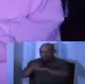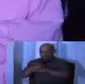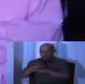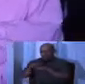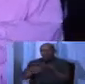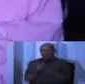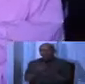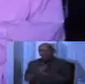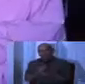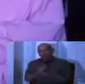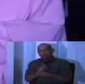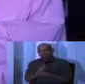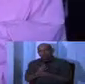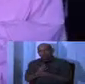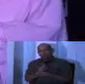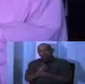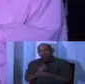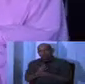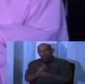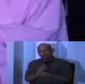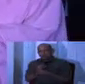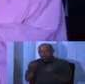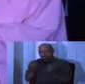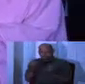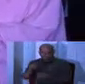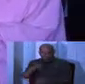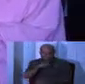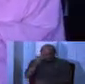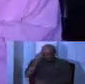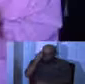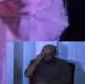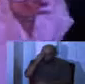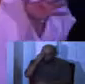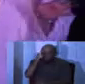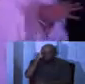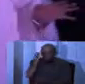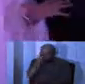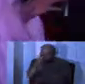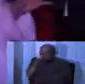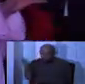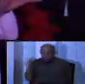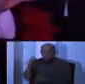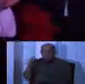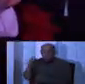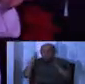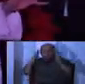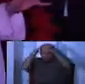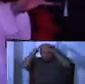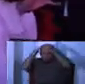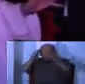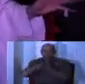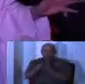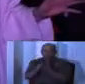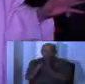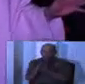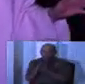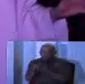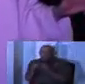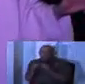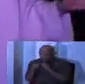world. Many of you will know that the message of the Pope has been leaked to the